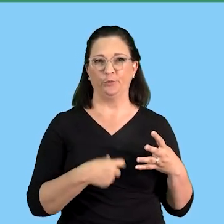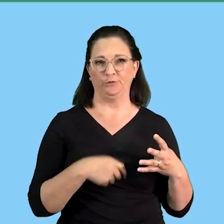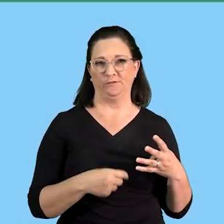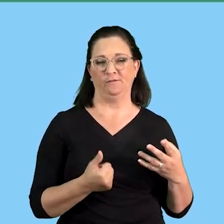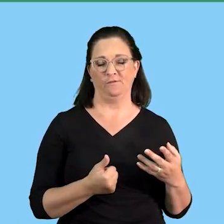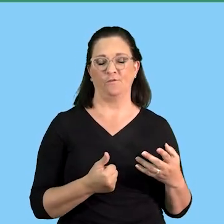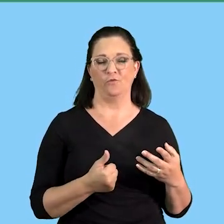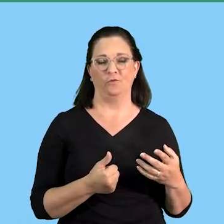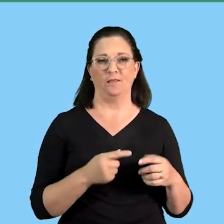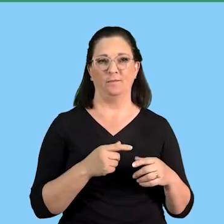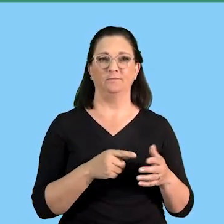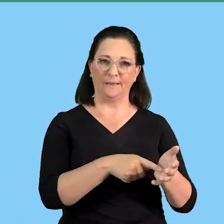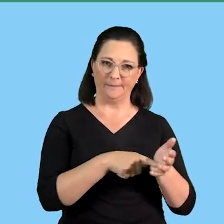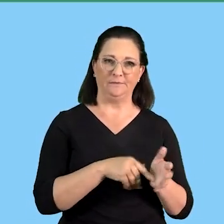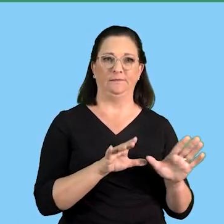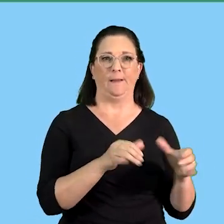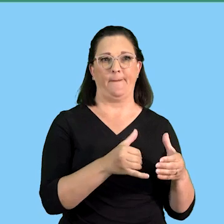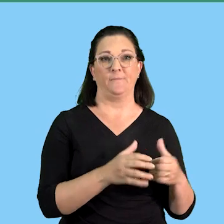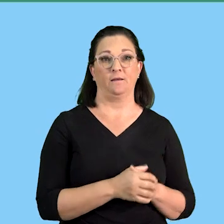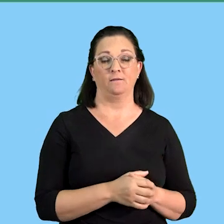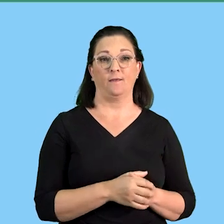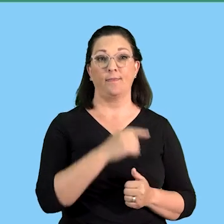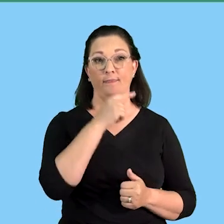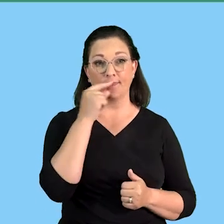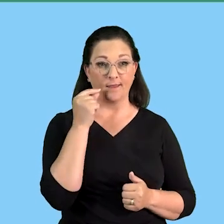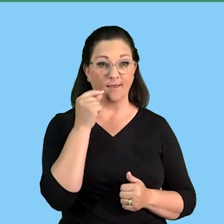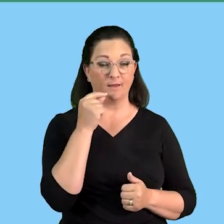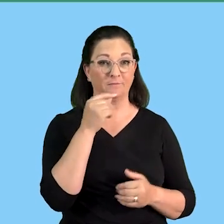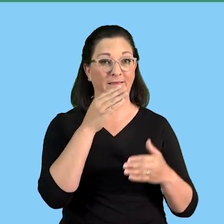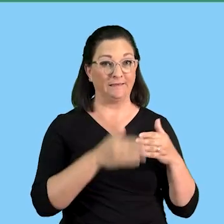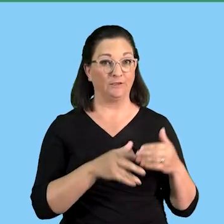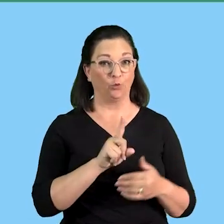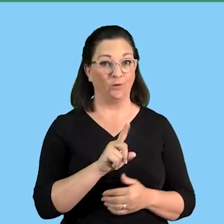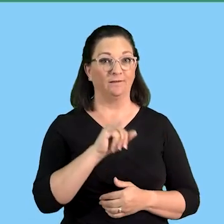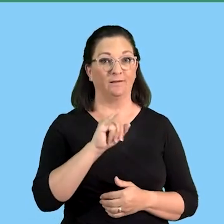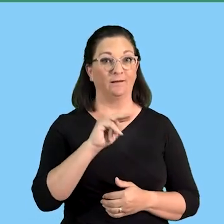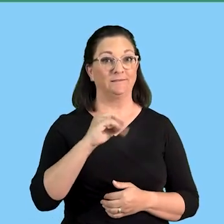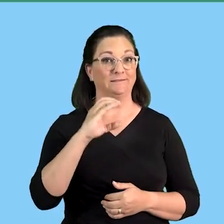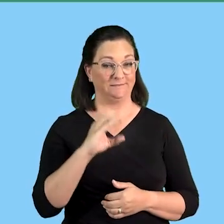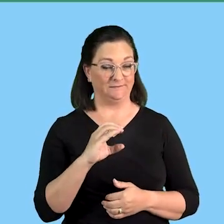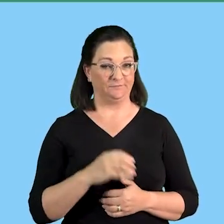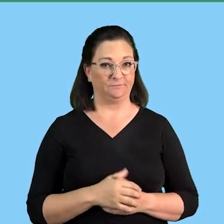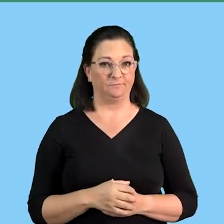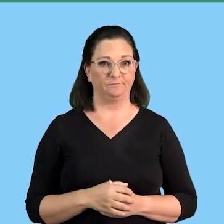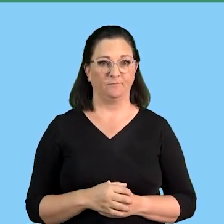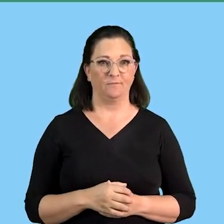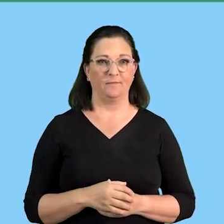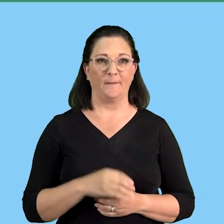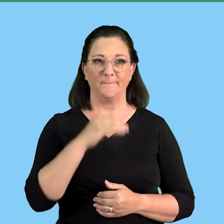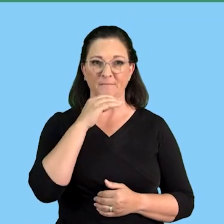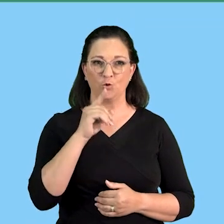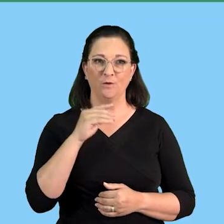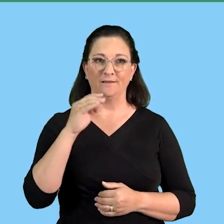company. The company name must end with letters INC, meaning